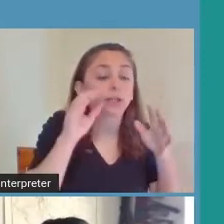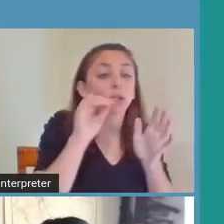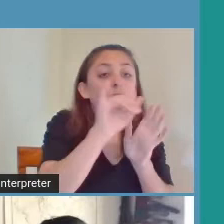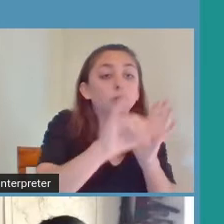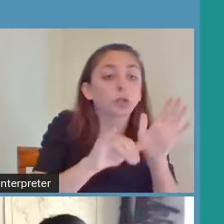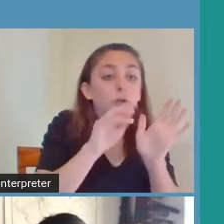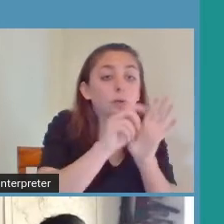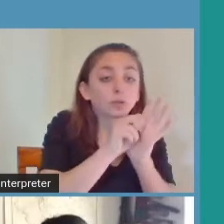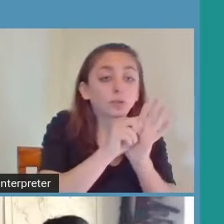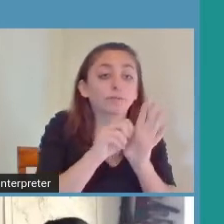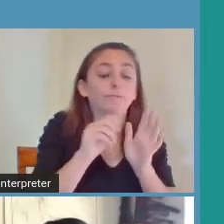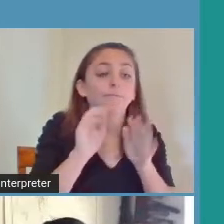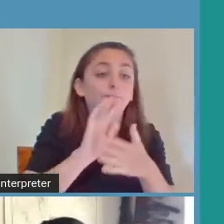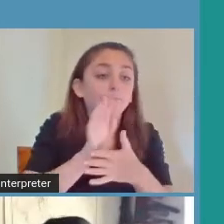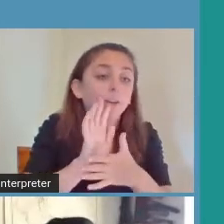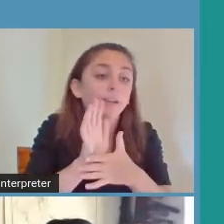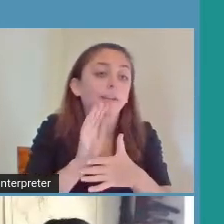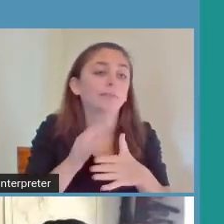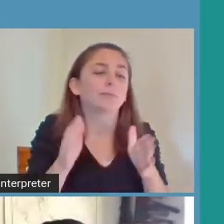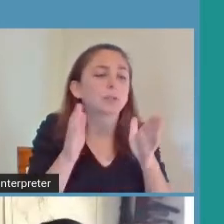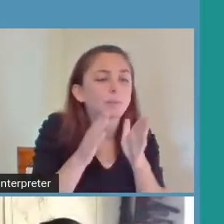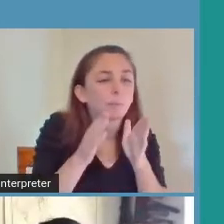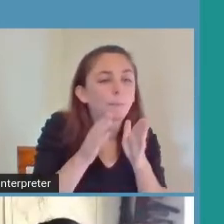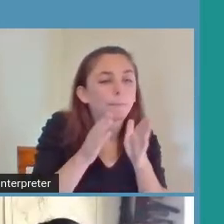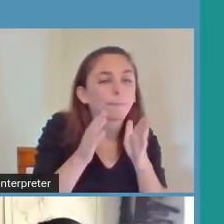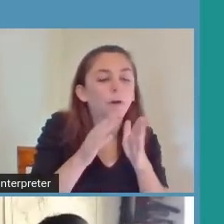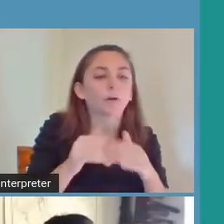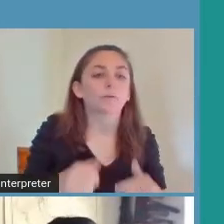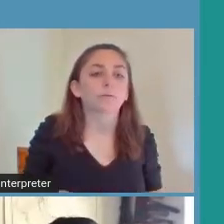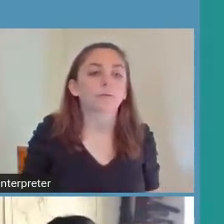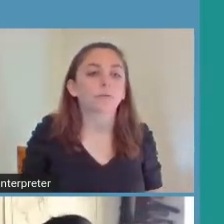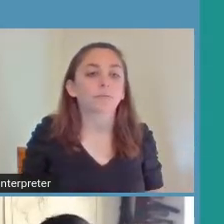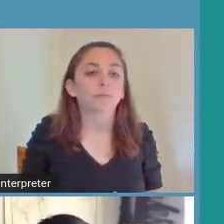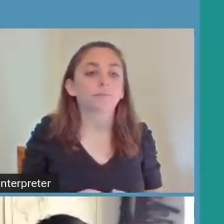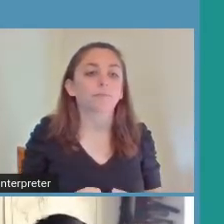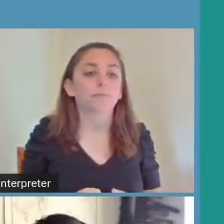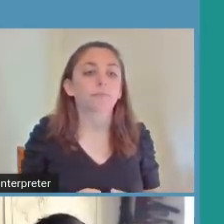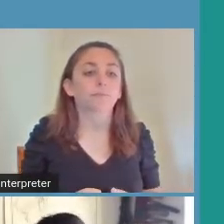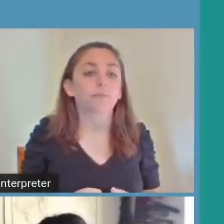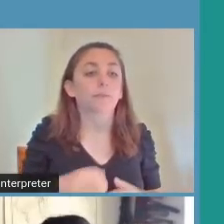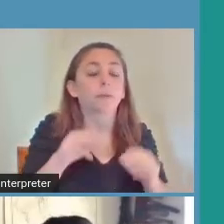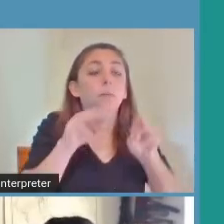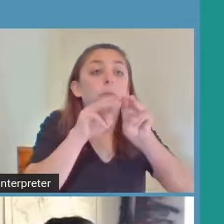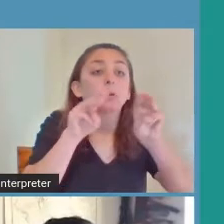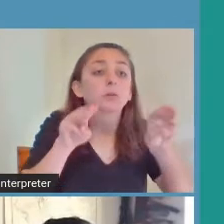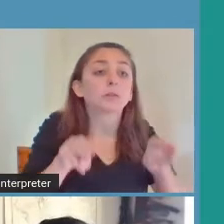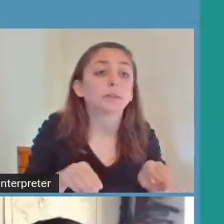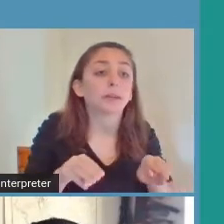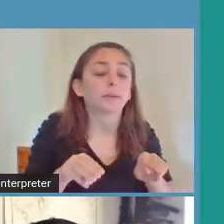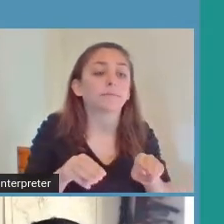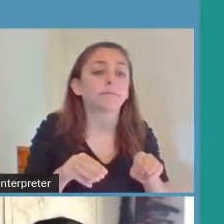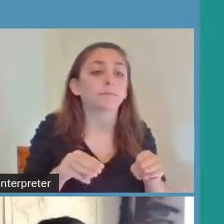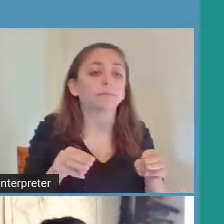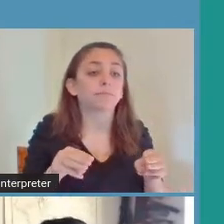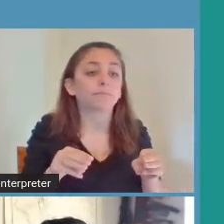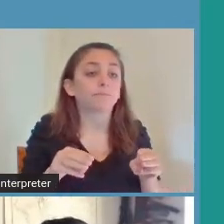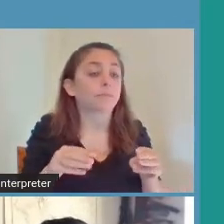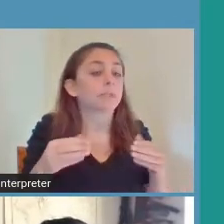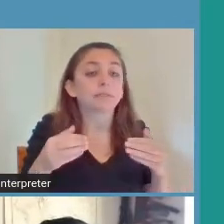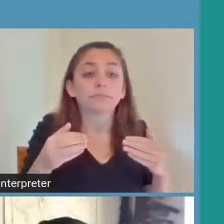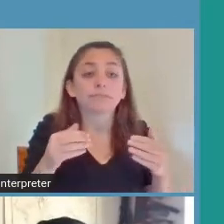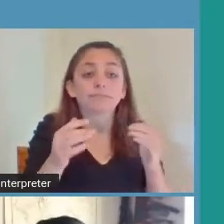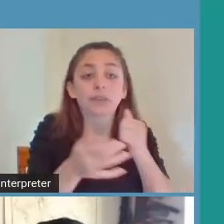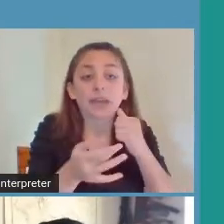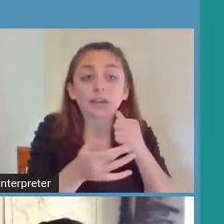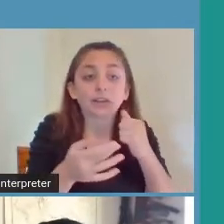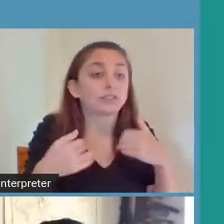real small scale stuff. And so it was sort of a side project I've been working on. But the museum didn't have the broadcast or the technology to be